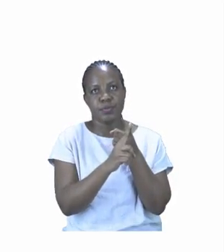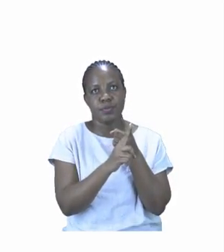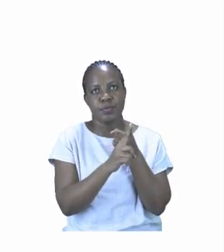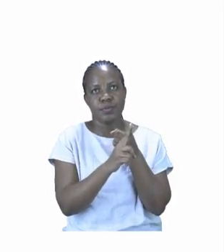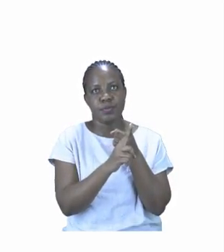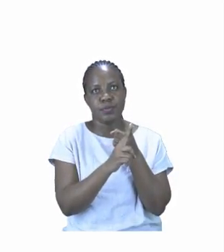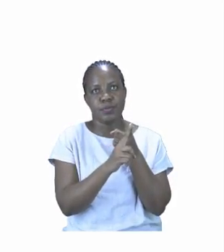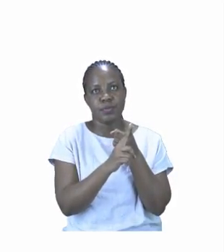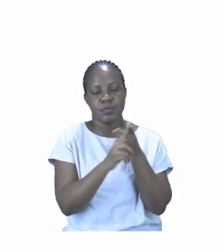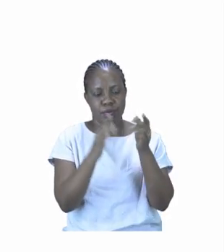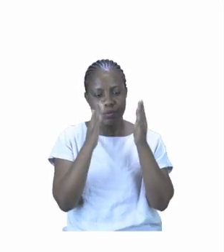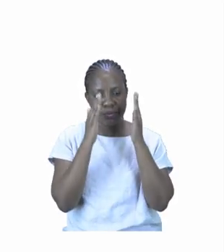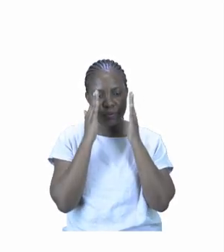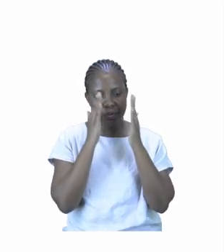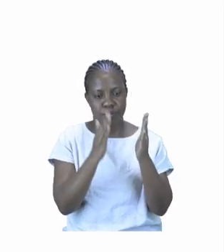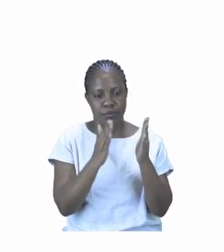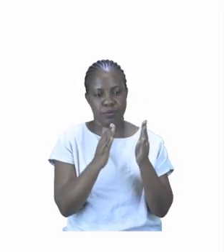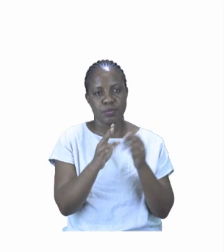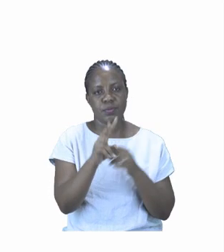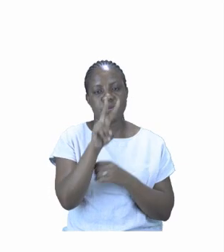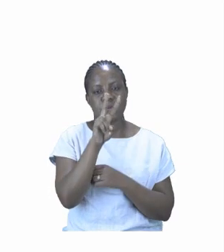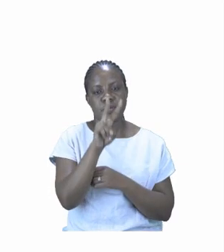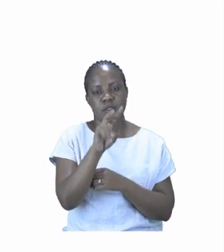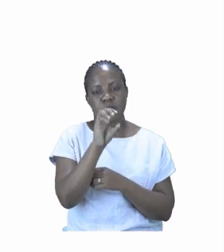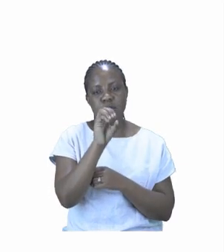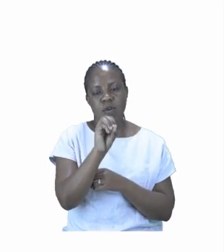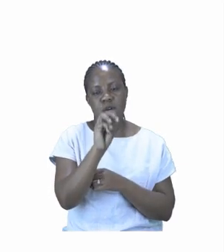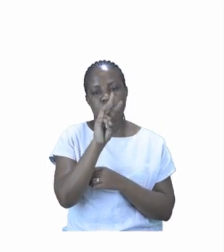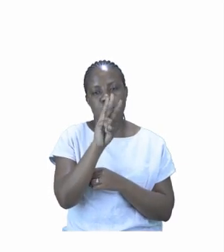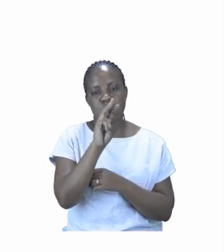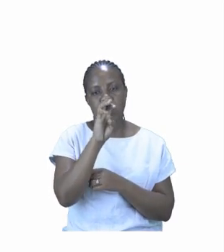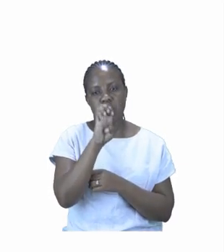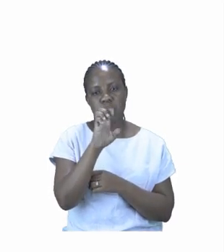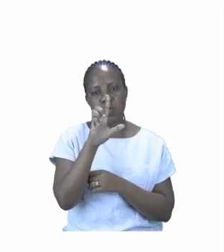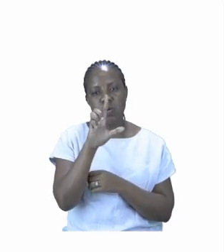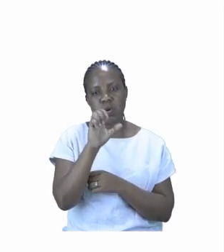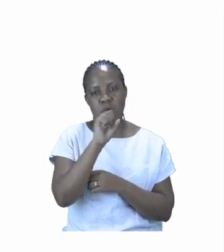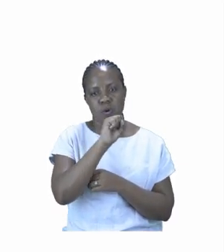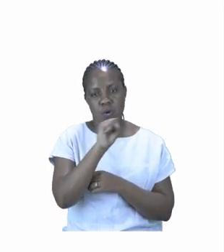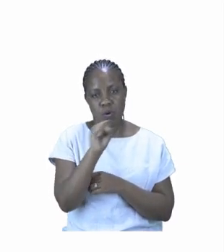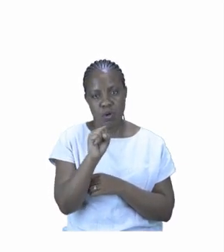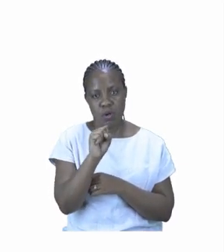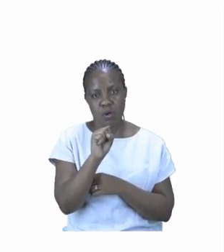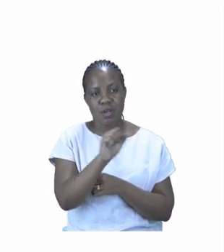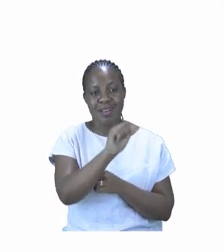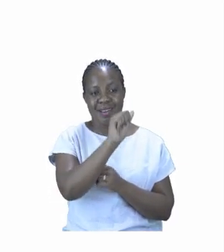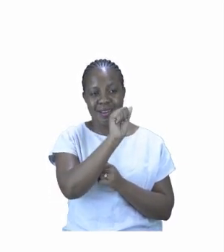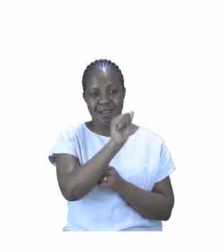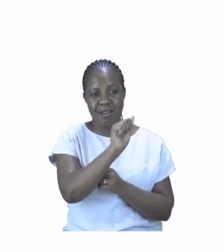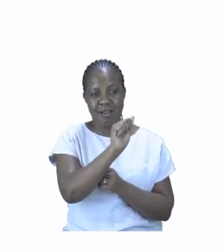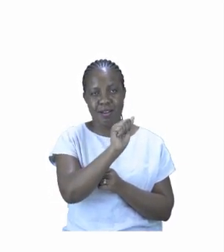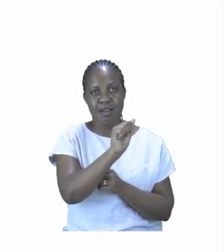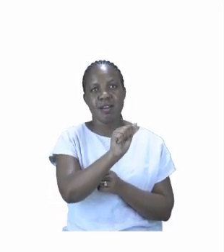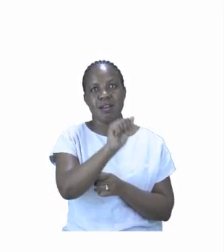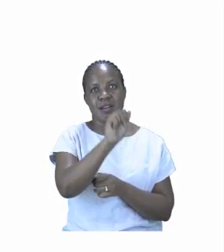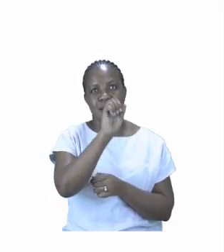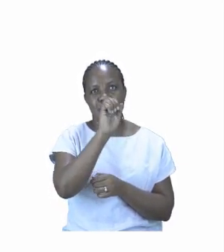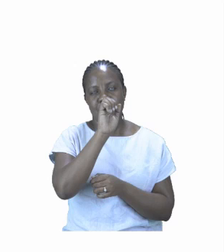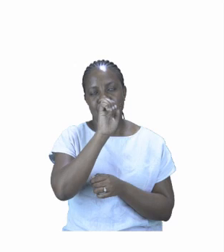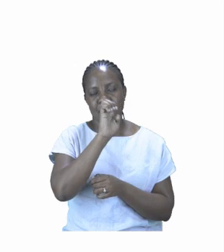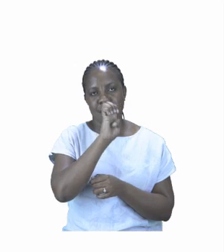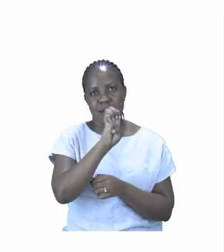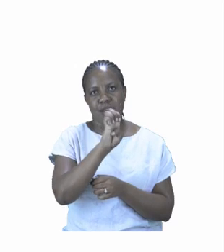to be focusing on vowels. Now, vowels are the ones that you can see on the